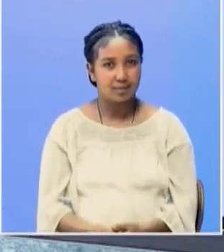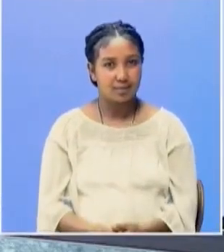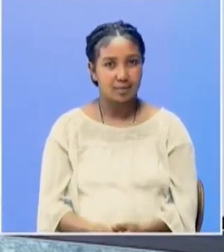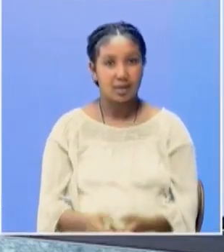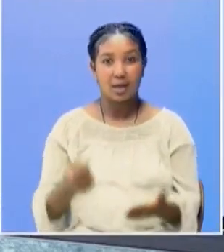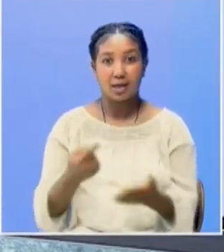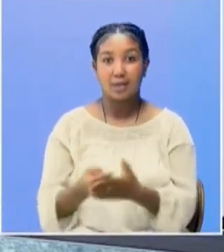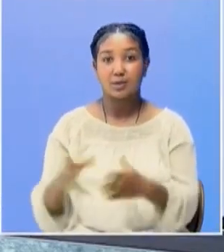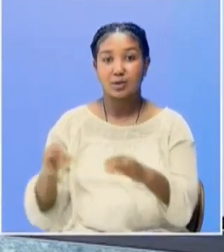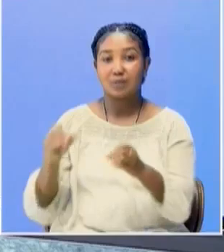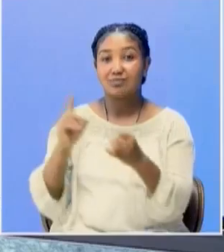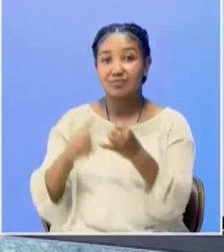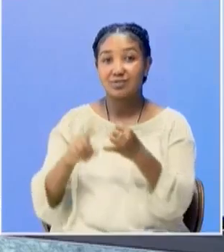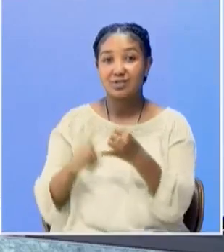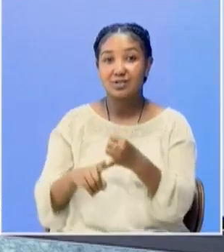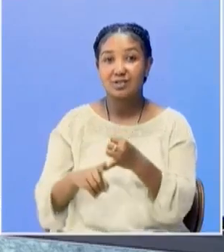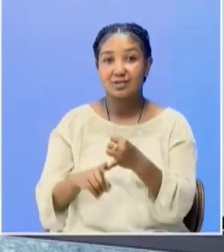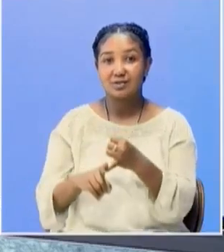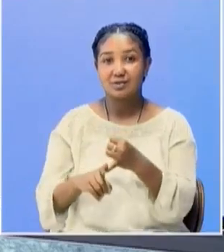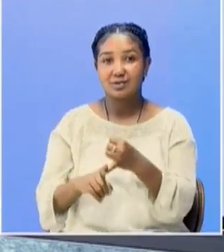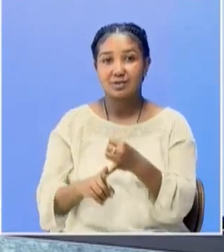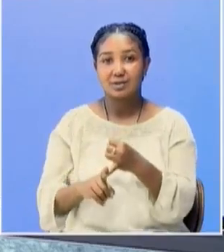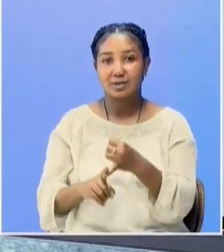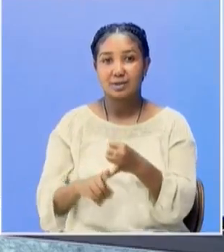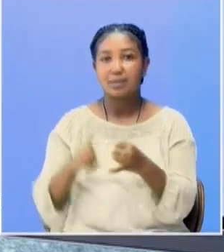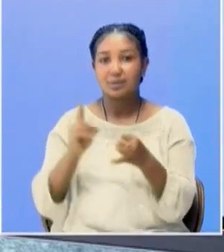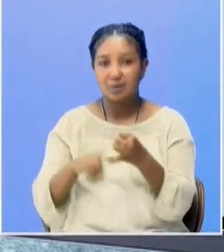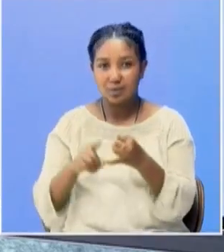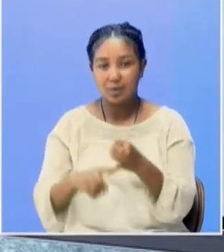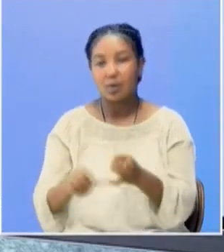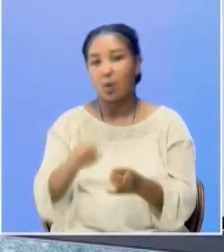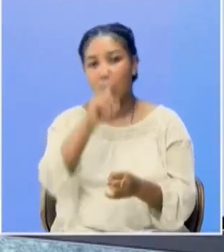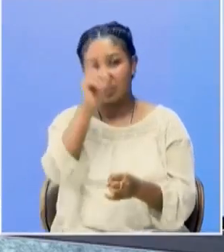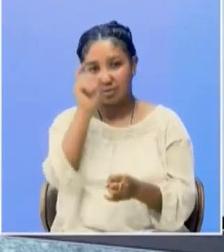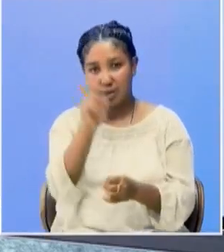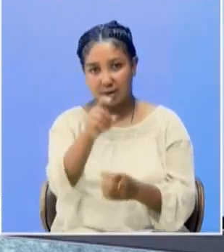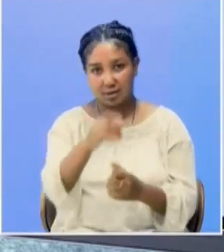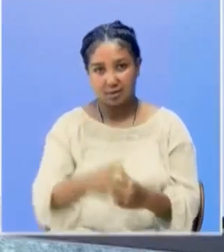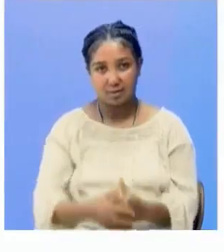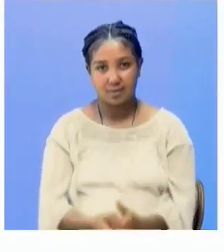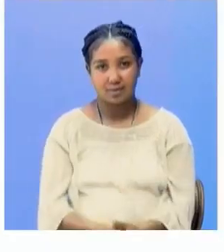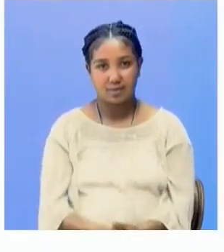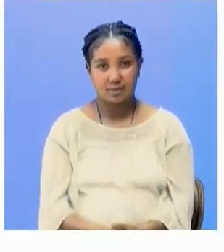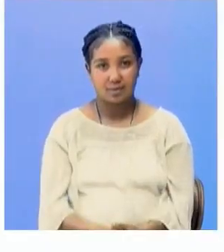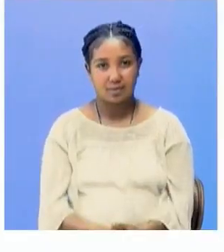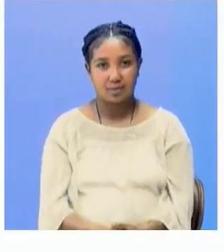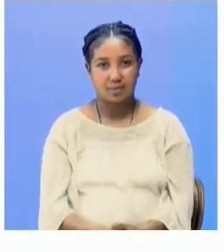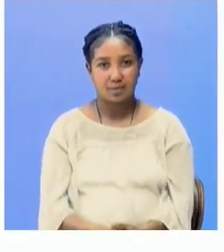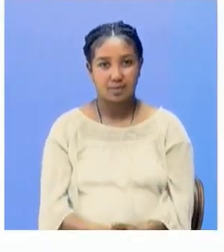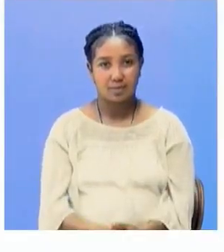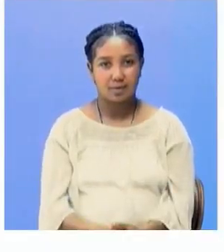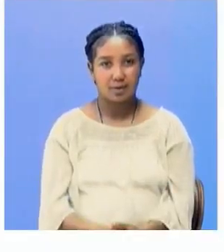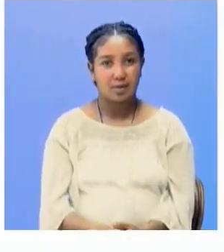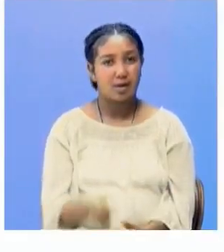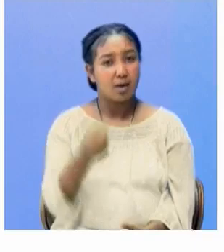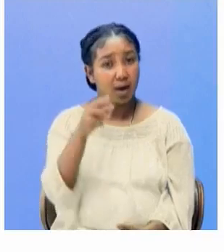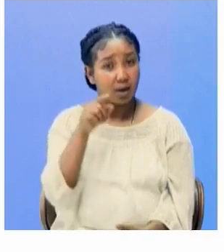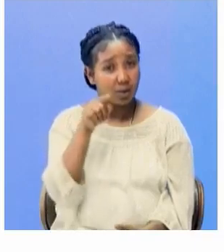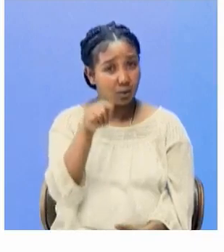It is ended what? In, yes, question mark. Are